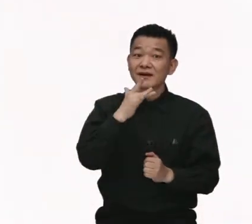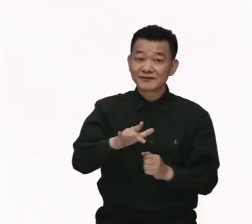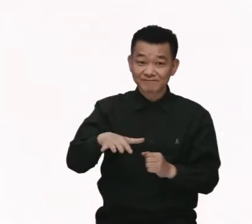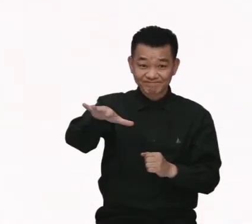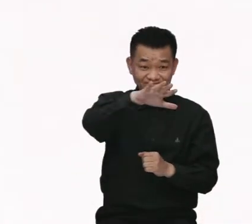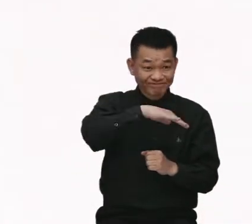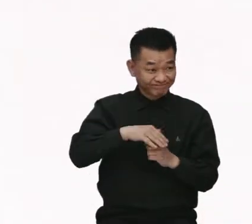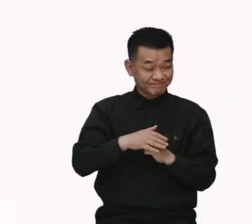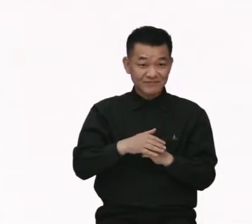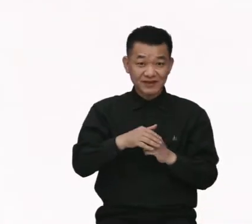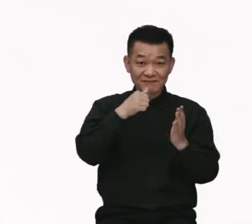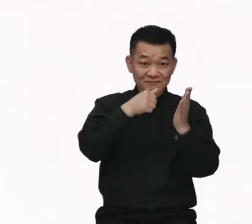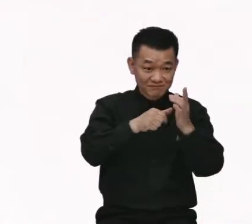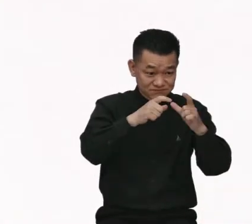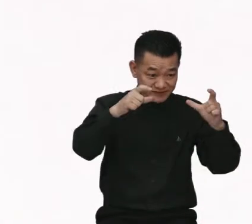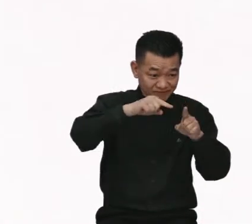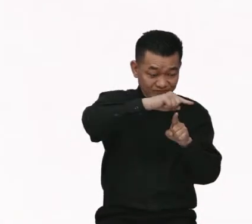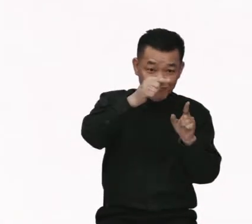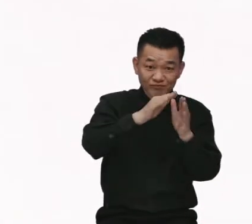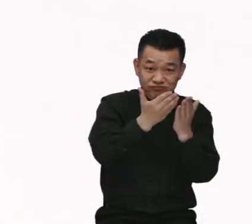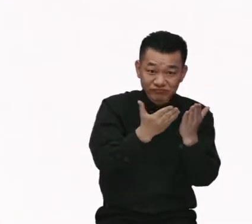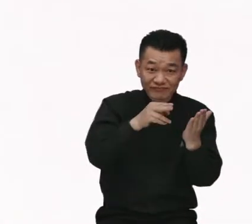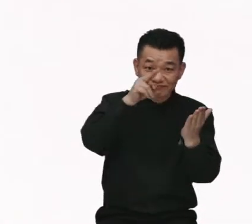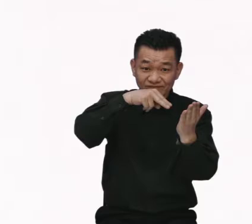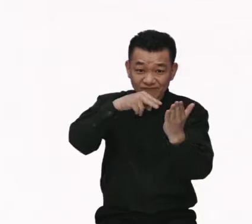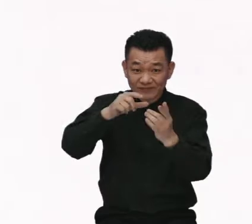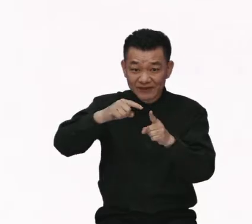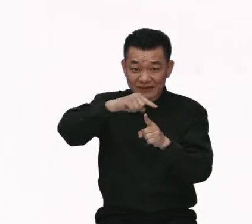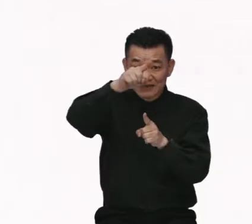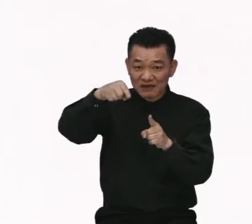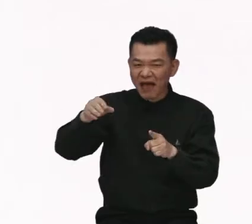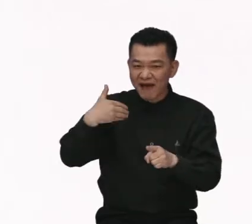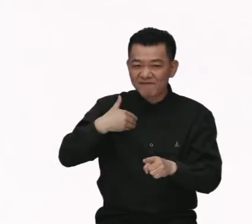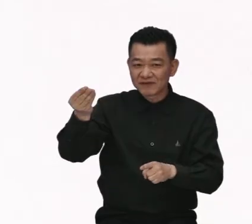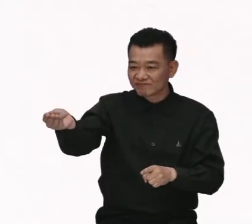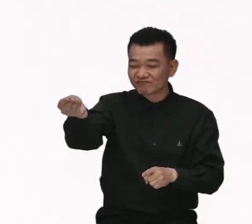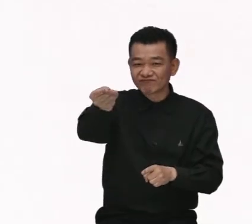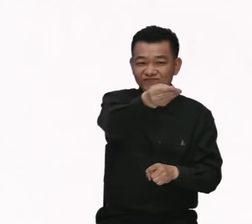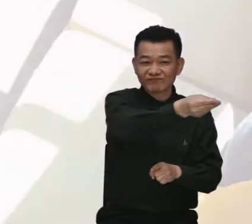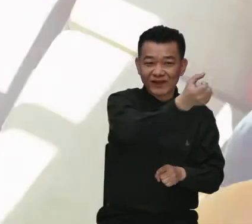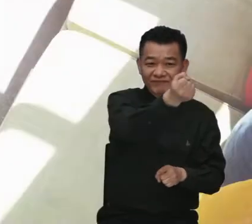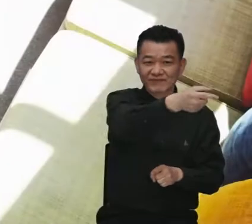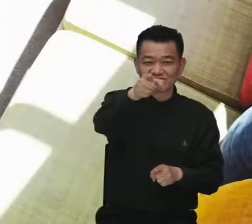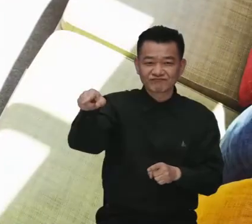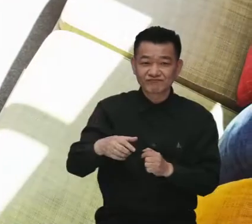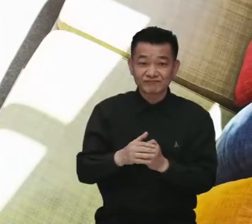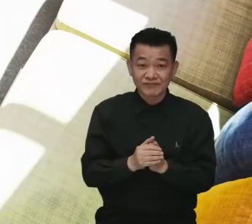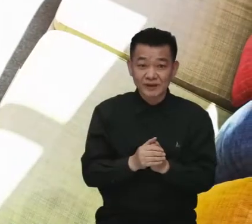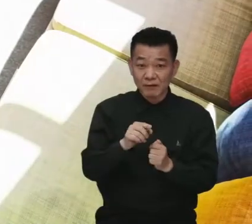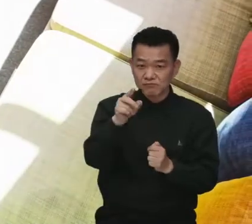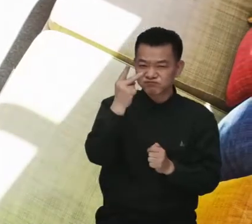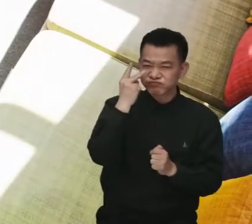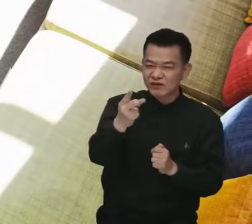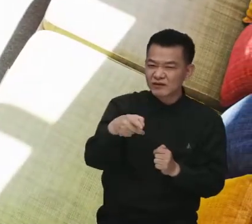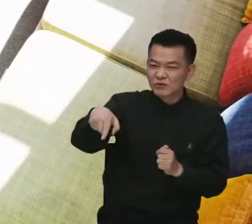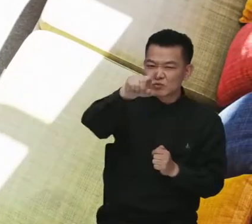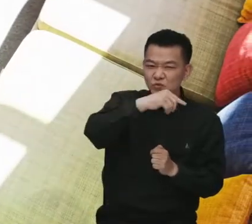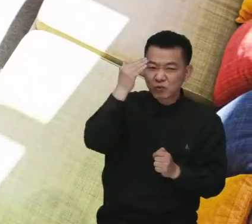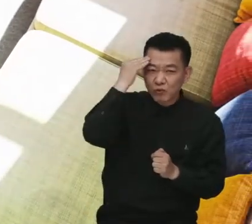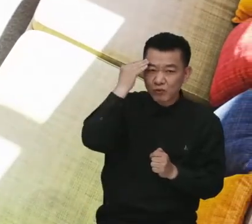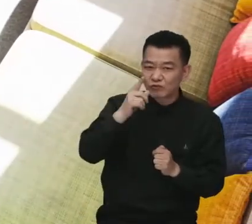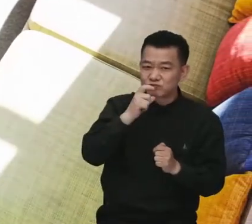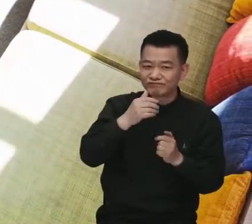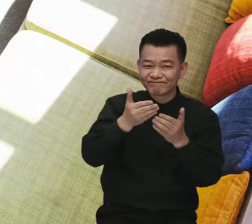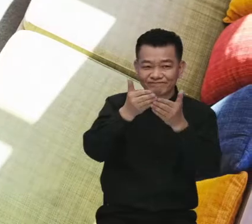Luckily, there are more facilities where have books with big letters and magnifying glasses. I'm glad that the right to use